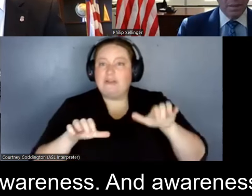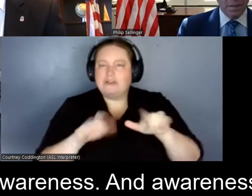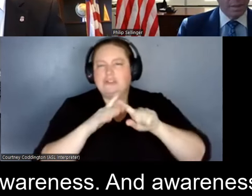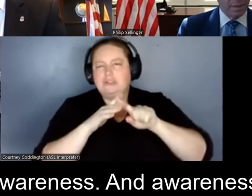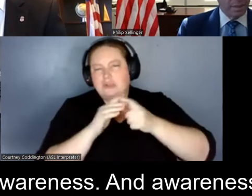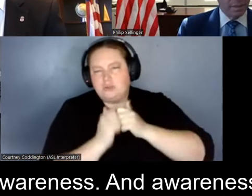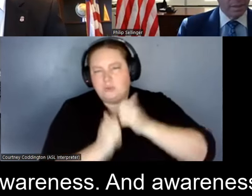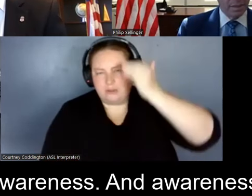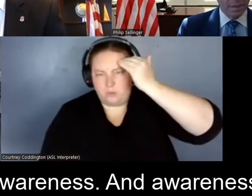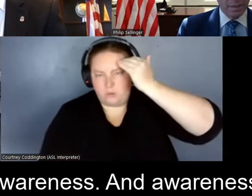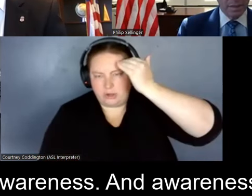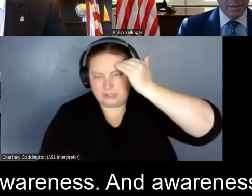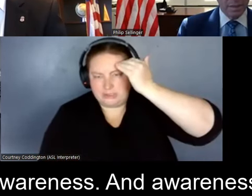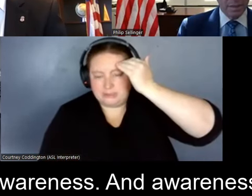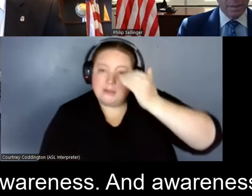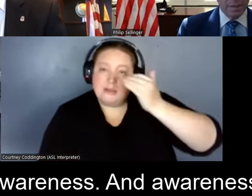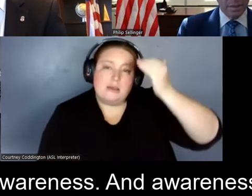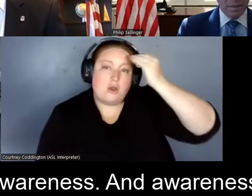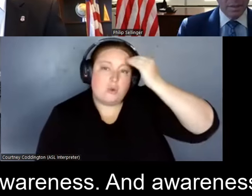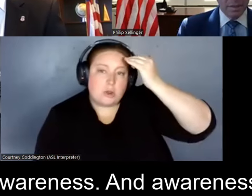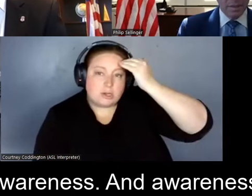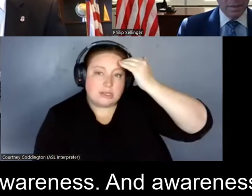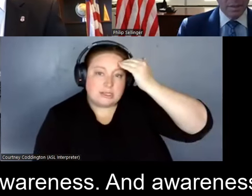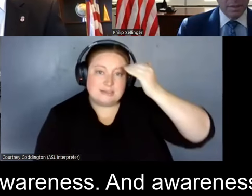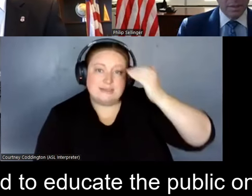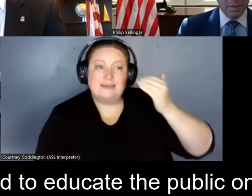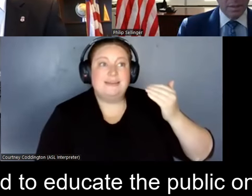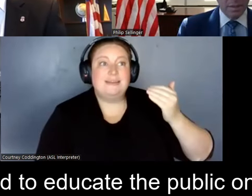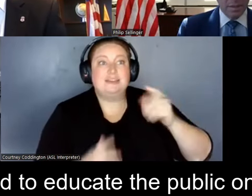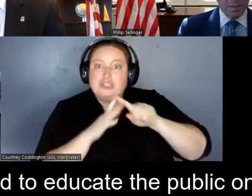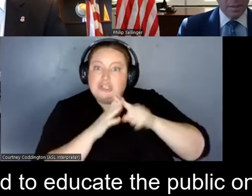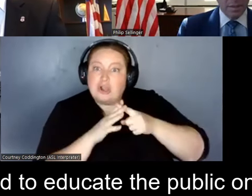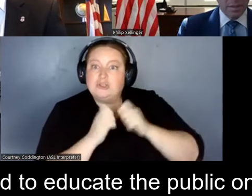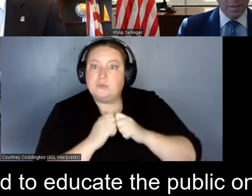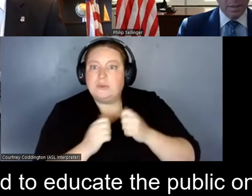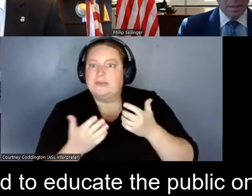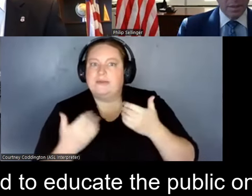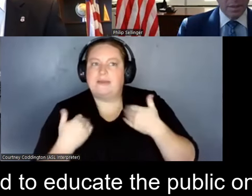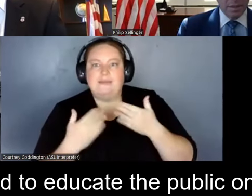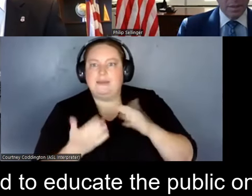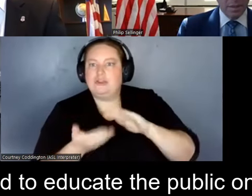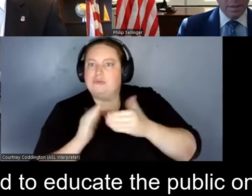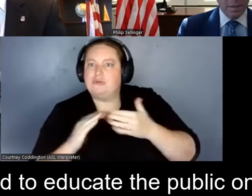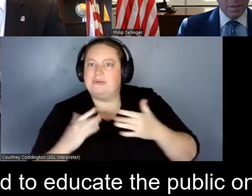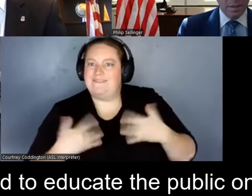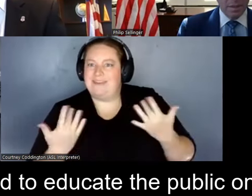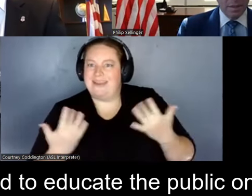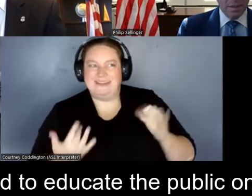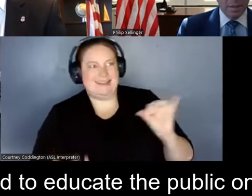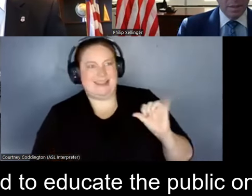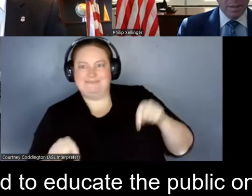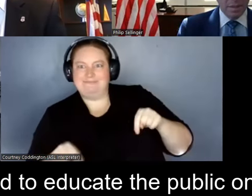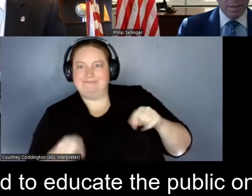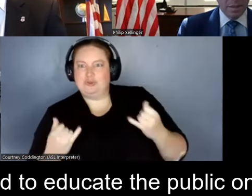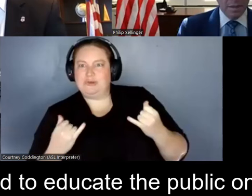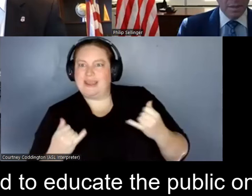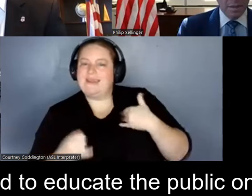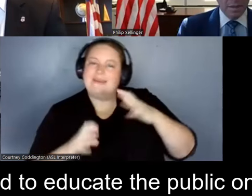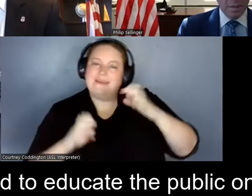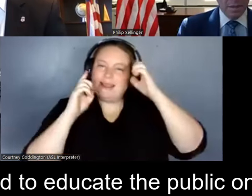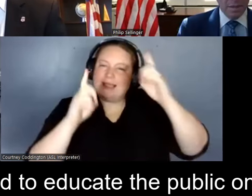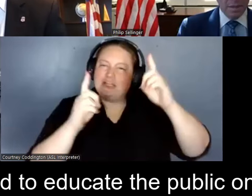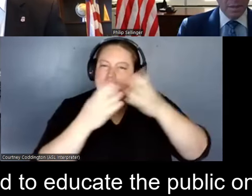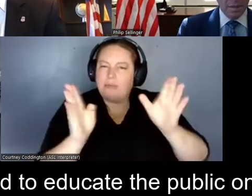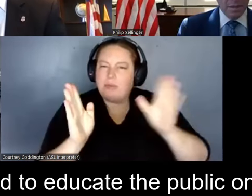and awareness begins with holding community events like those presented today, and to educate the public on our role